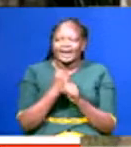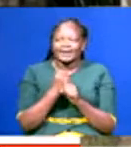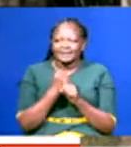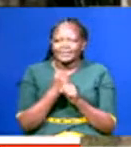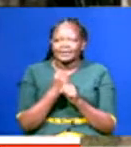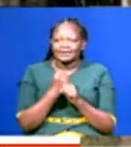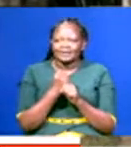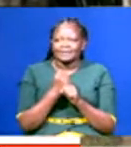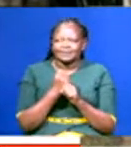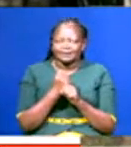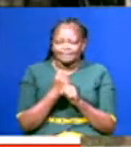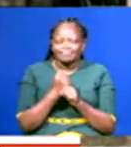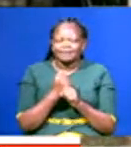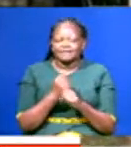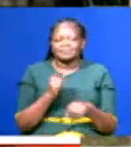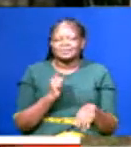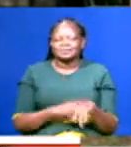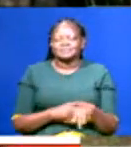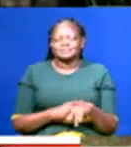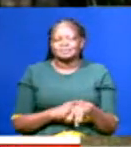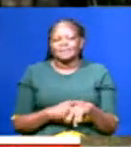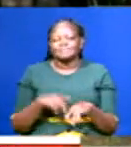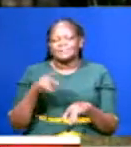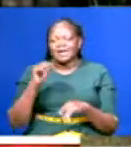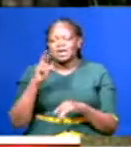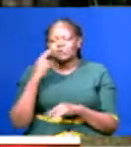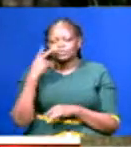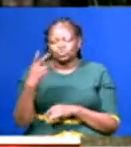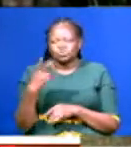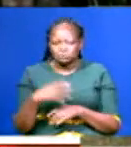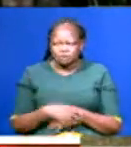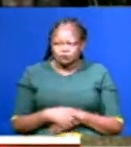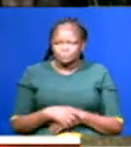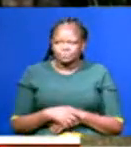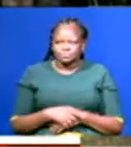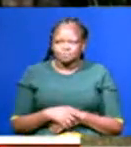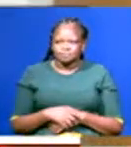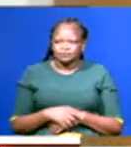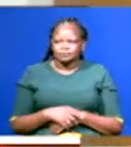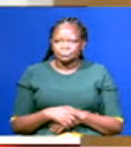tax collector. Hibak Said, for Prime Edition.